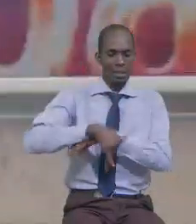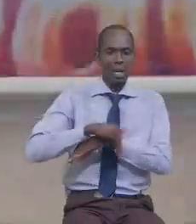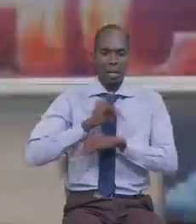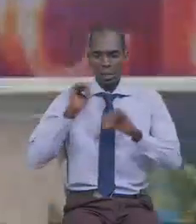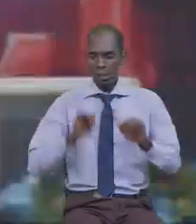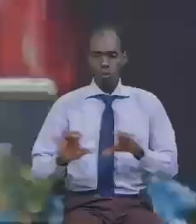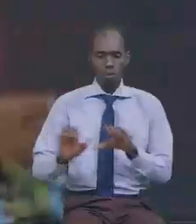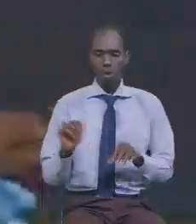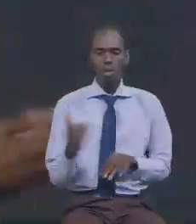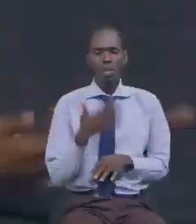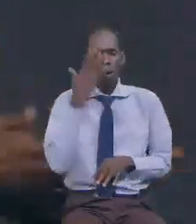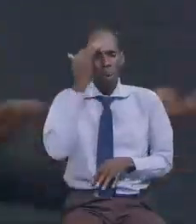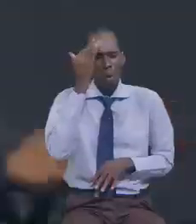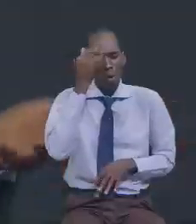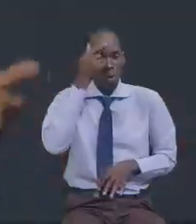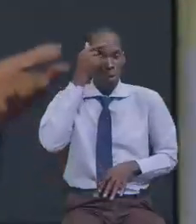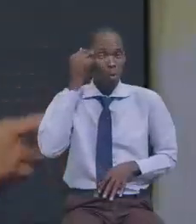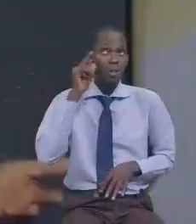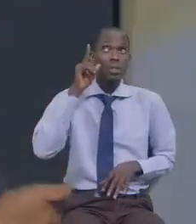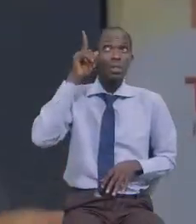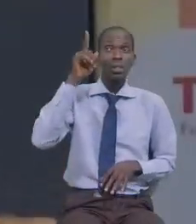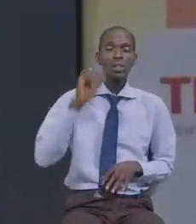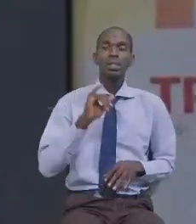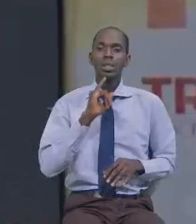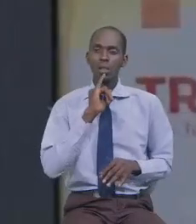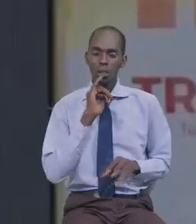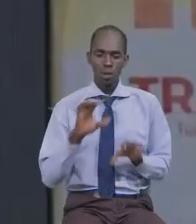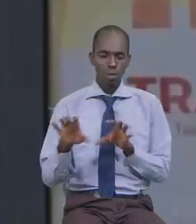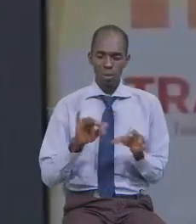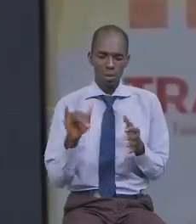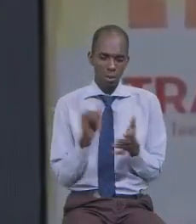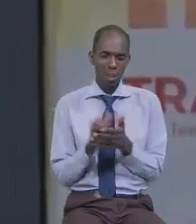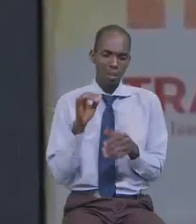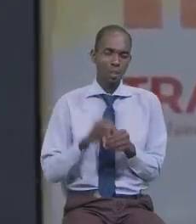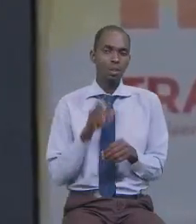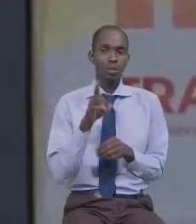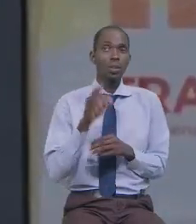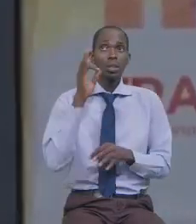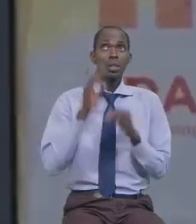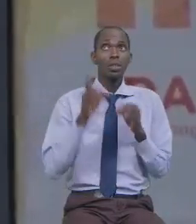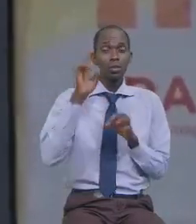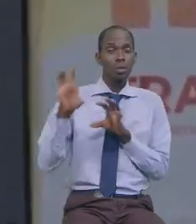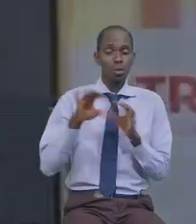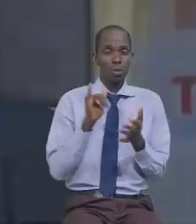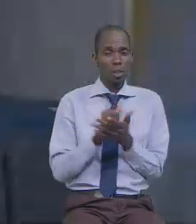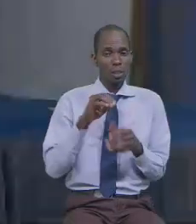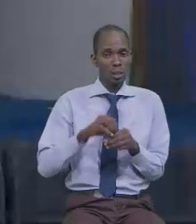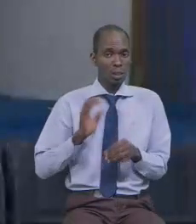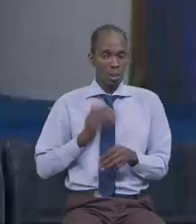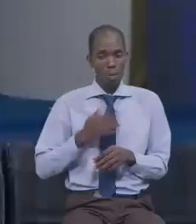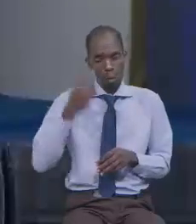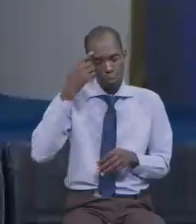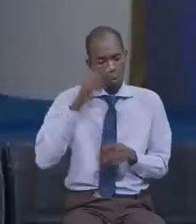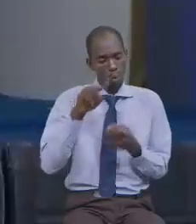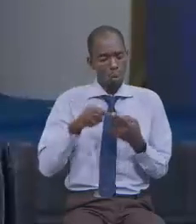anything. Why? Because he's doing that in you. If he does that in our brain while we're sleeping, it works